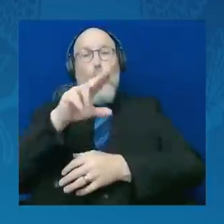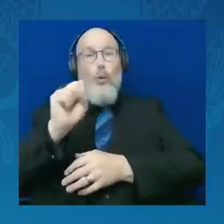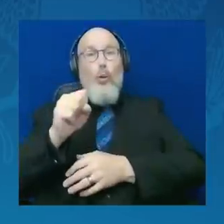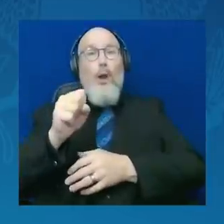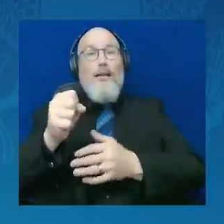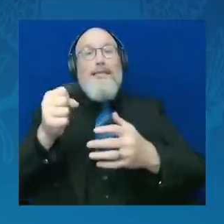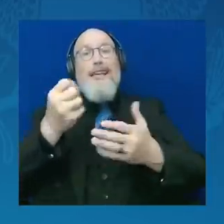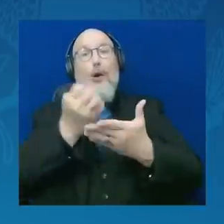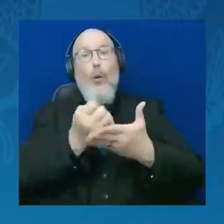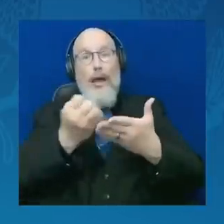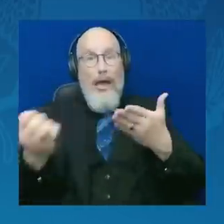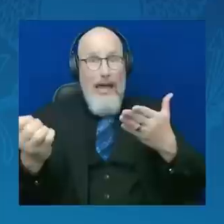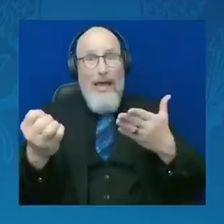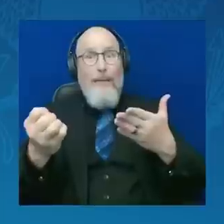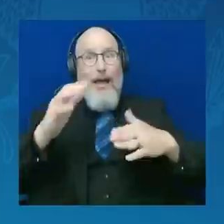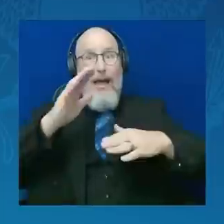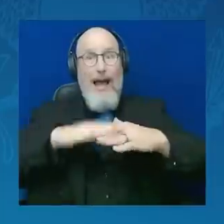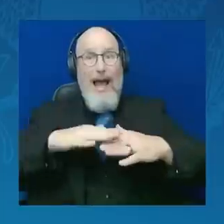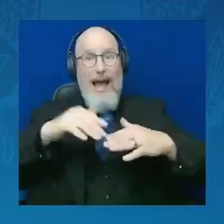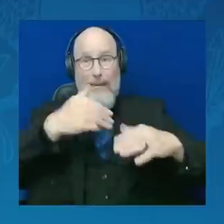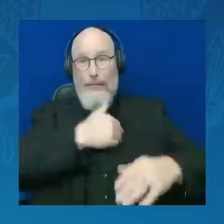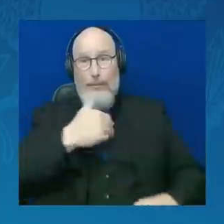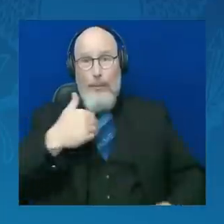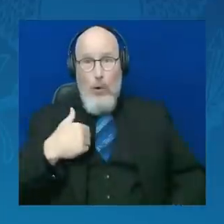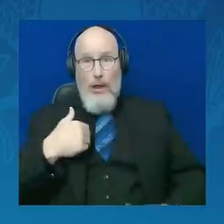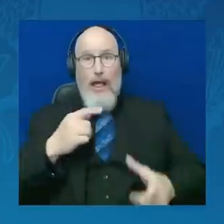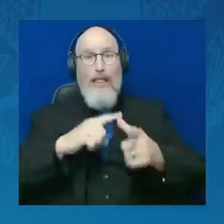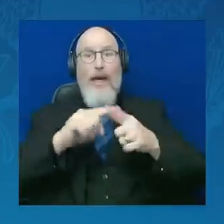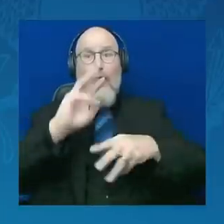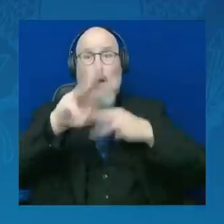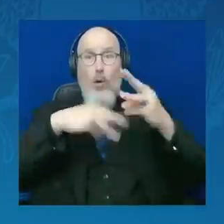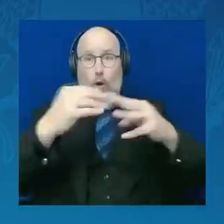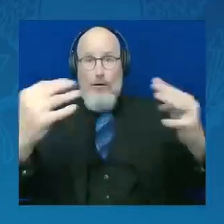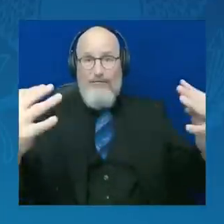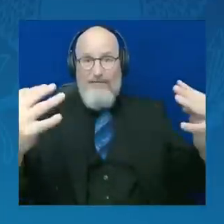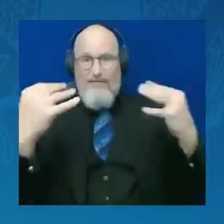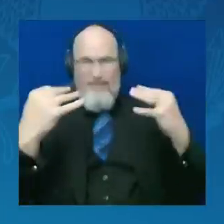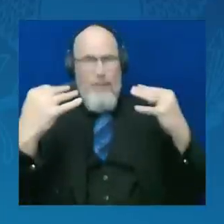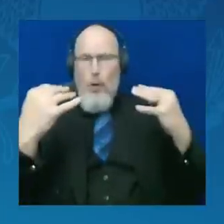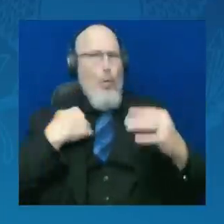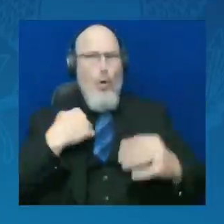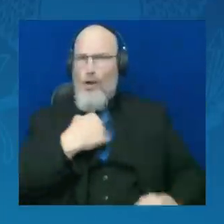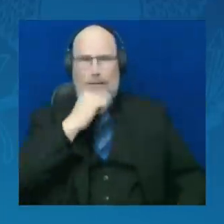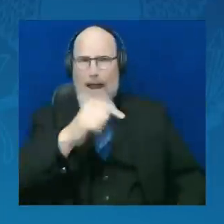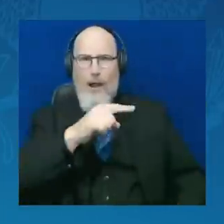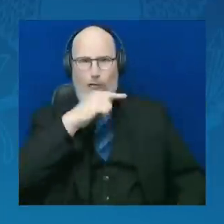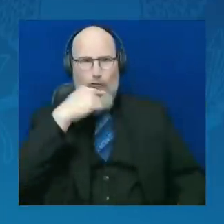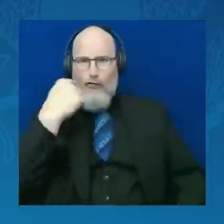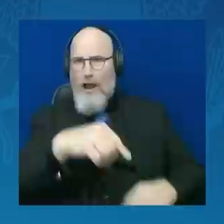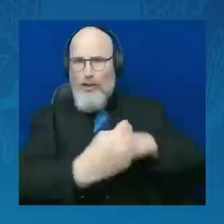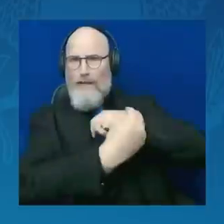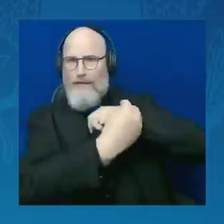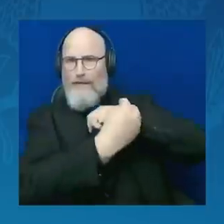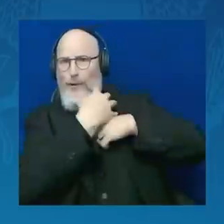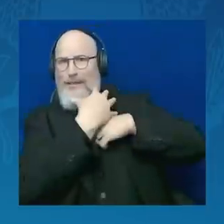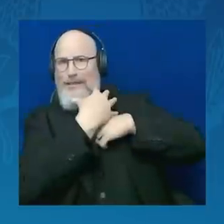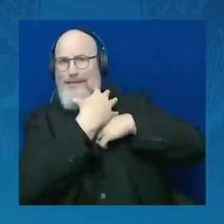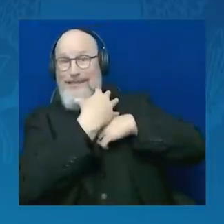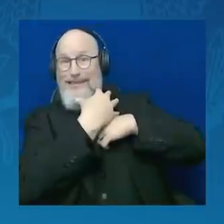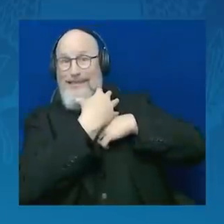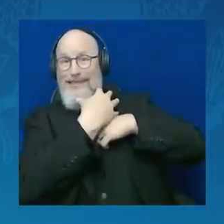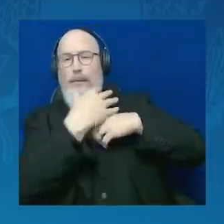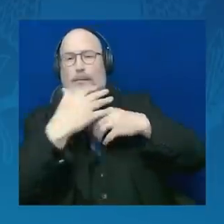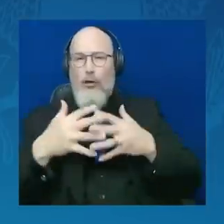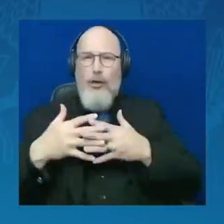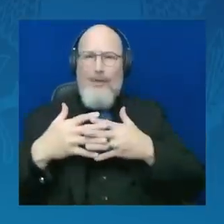whole world will be able to see that we are no longer a Russian sphere of influence. This is a true friendship.